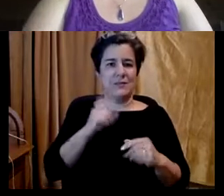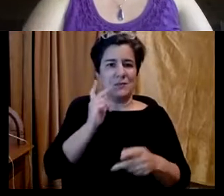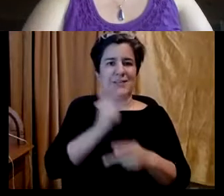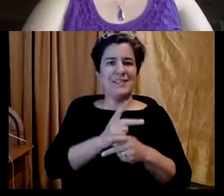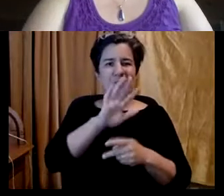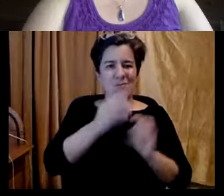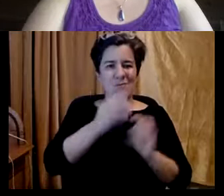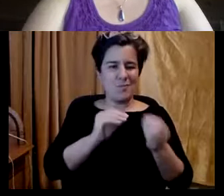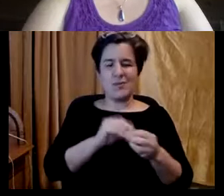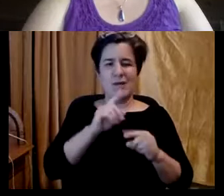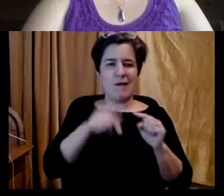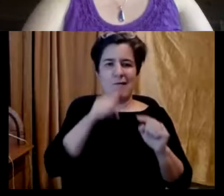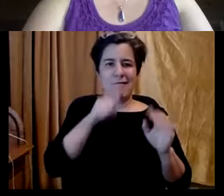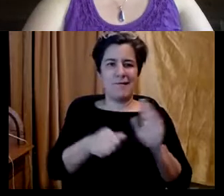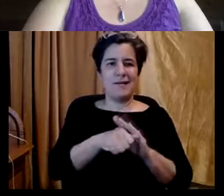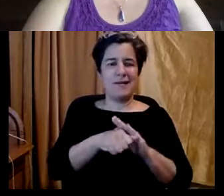practicality wise,